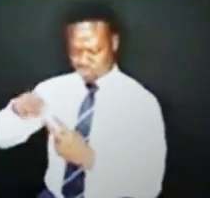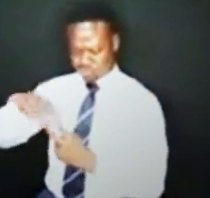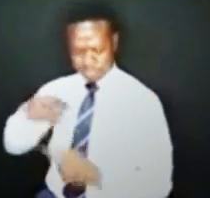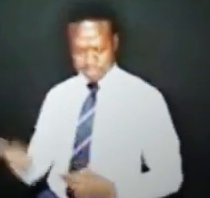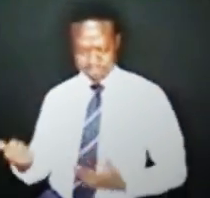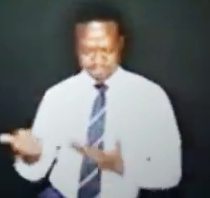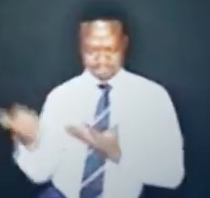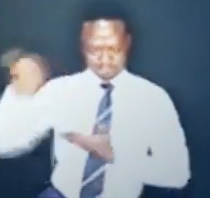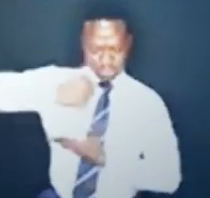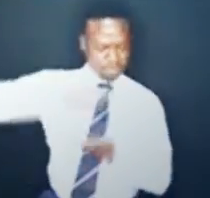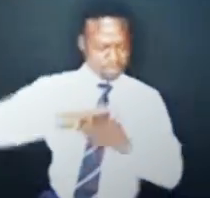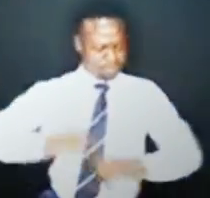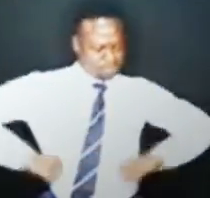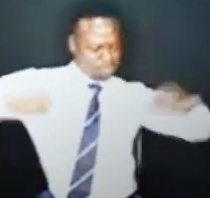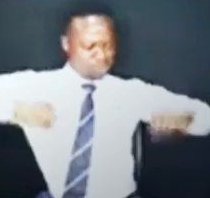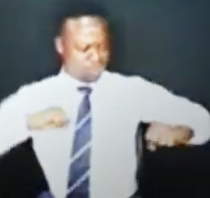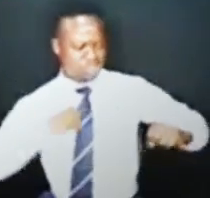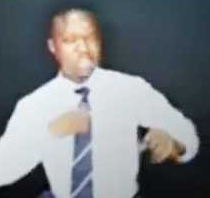And